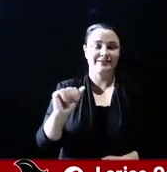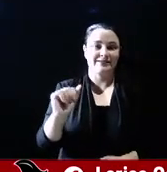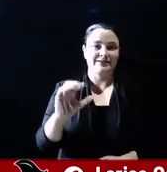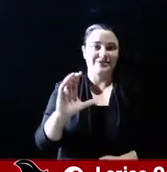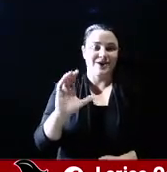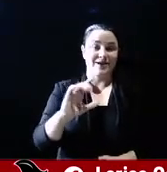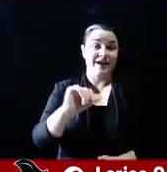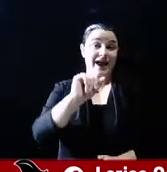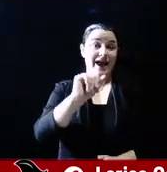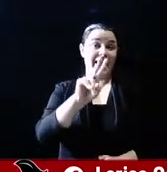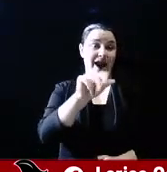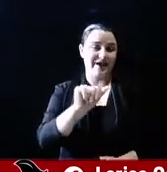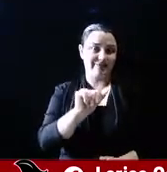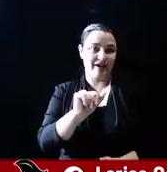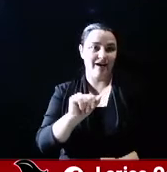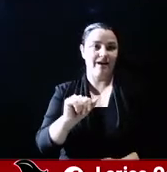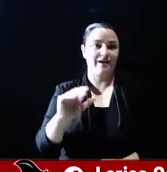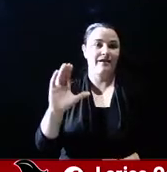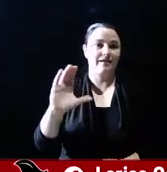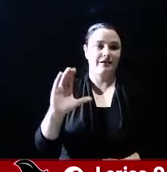Ayla K. Clark.